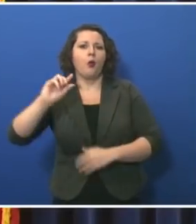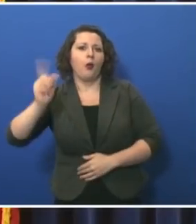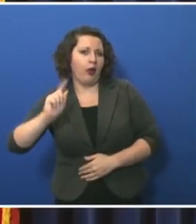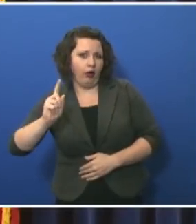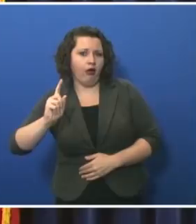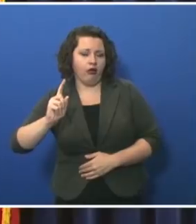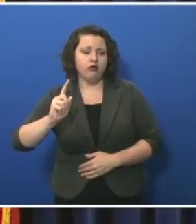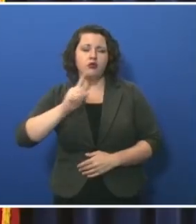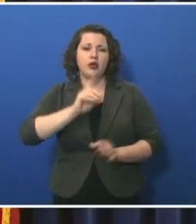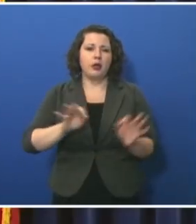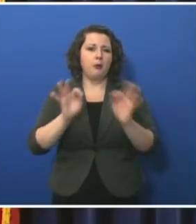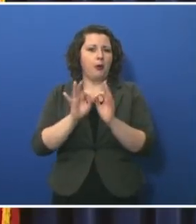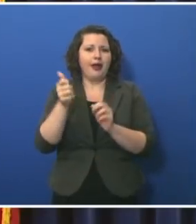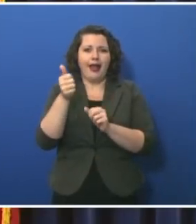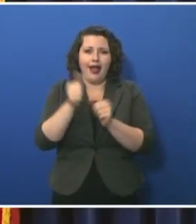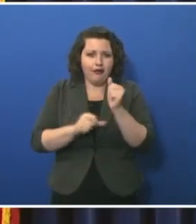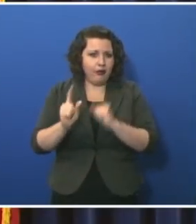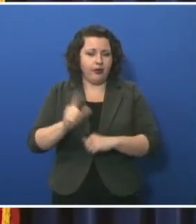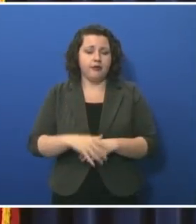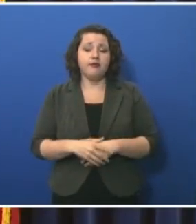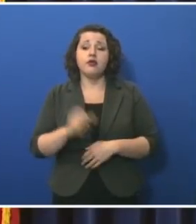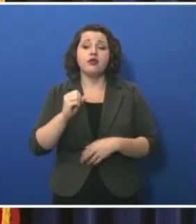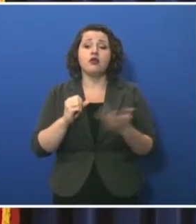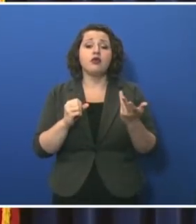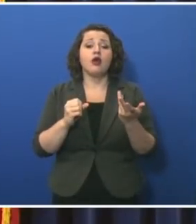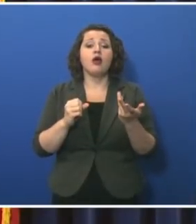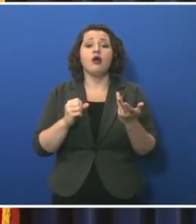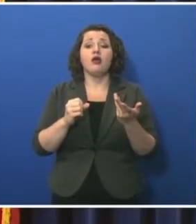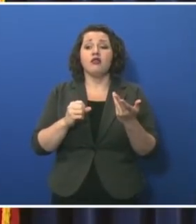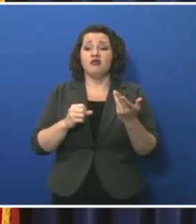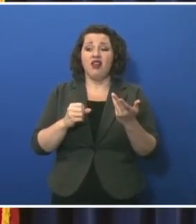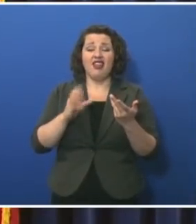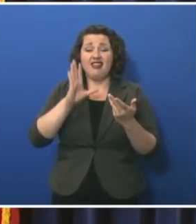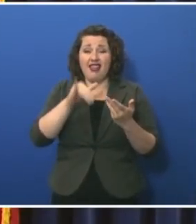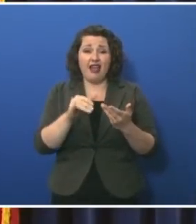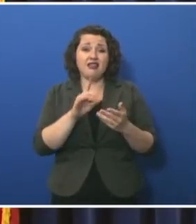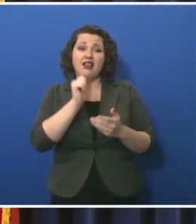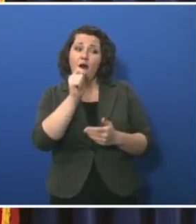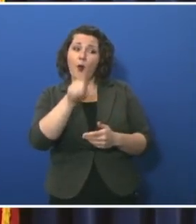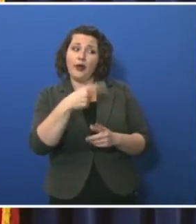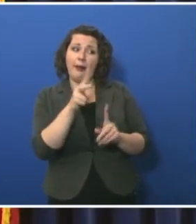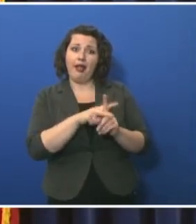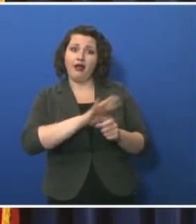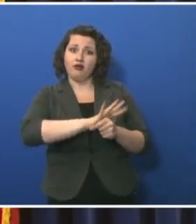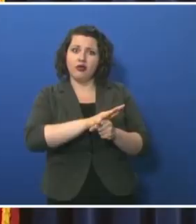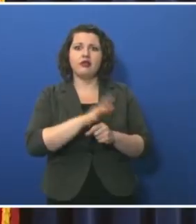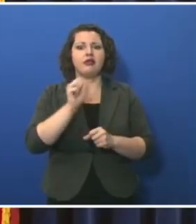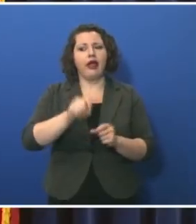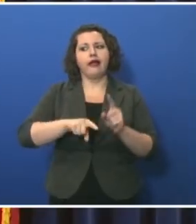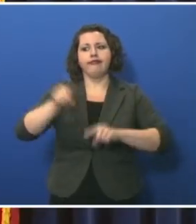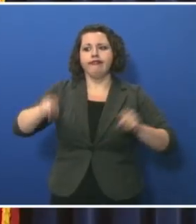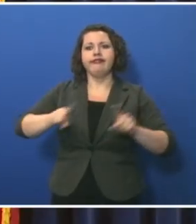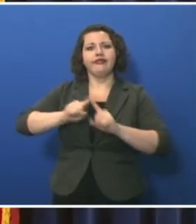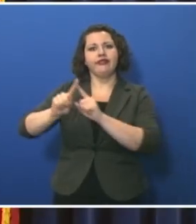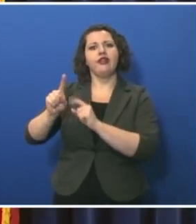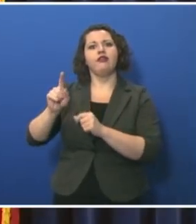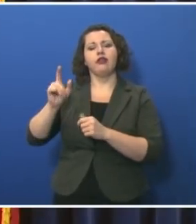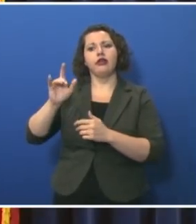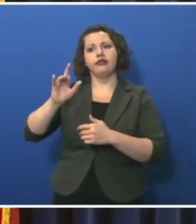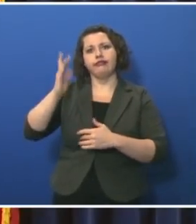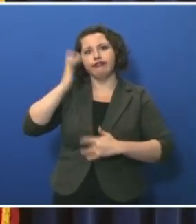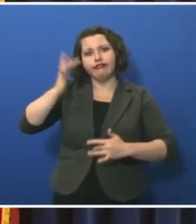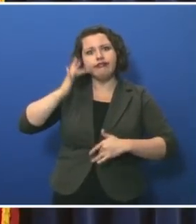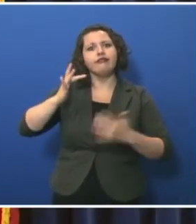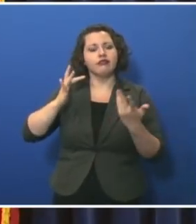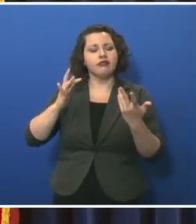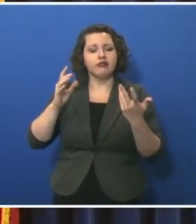point. They're also going to be important things for a variety of illnesses they help protect against. So these are all good general public health practices that we want people to